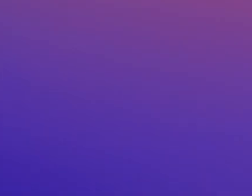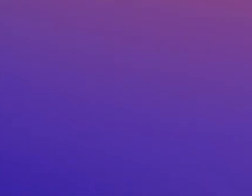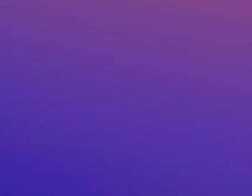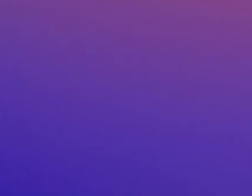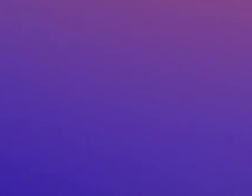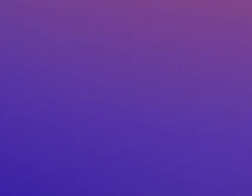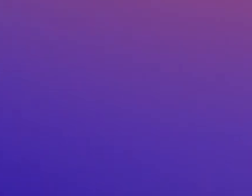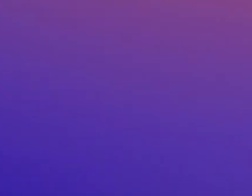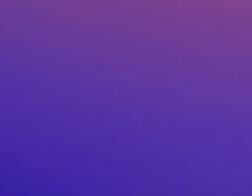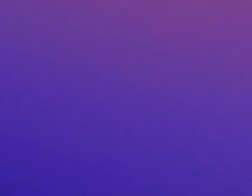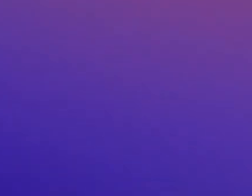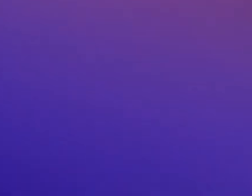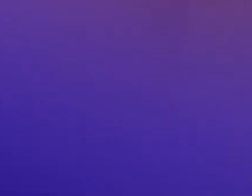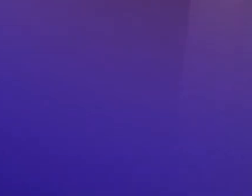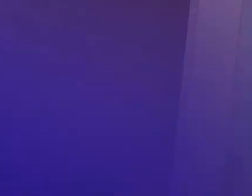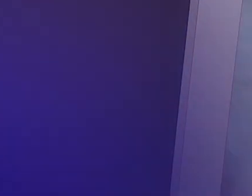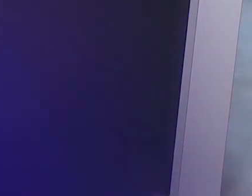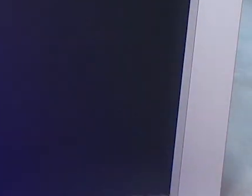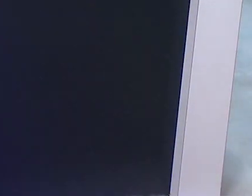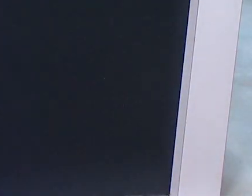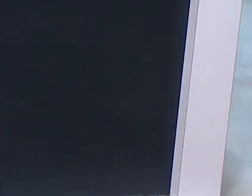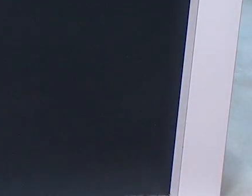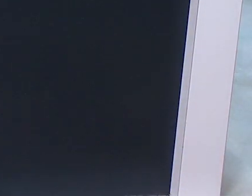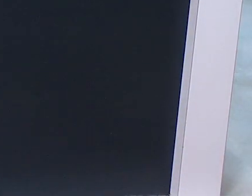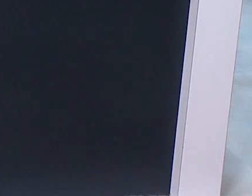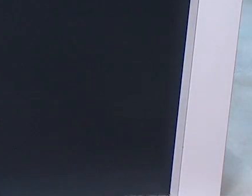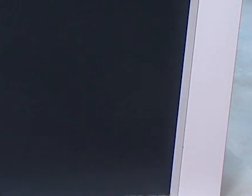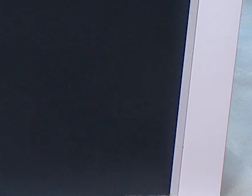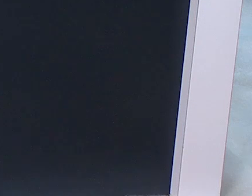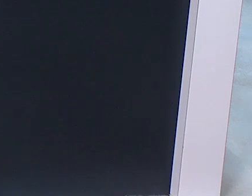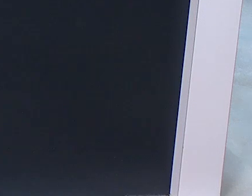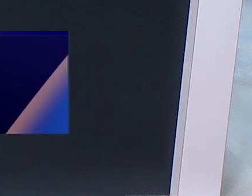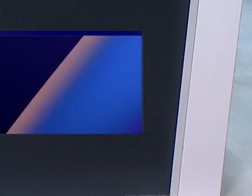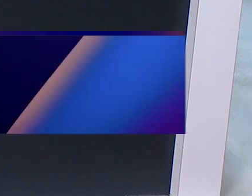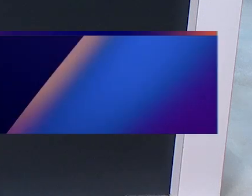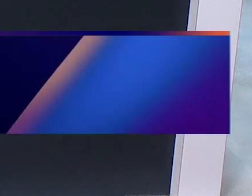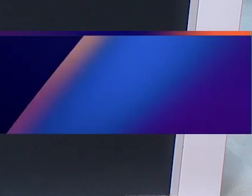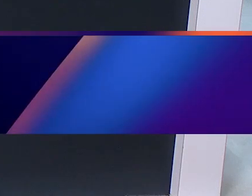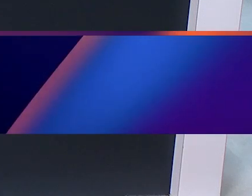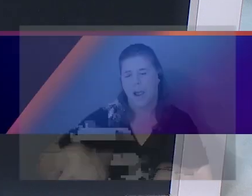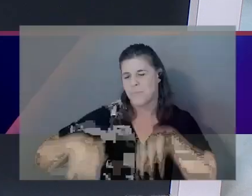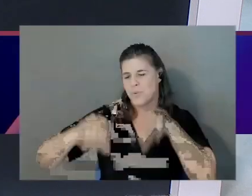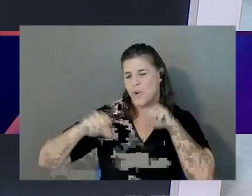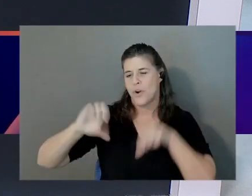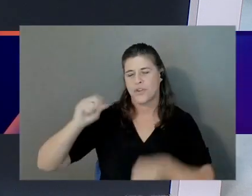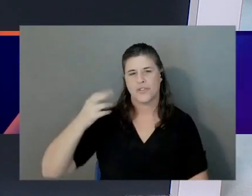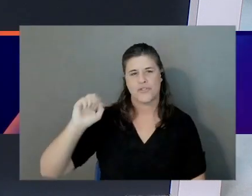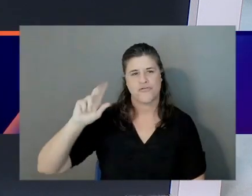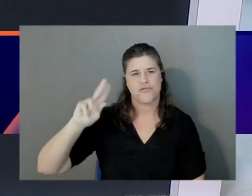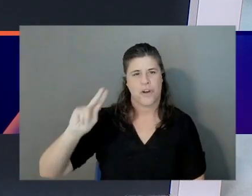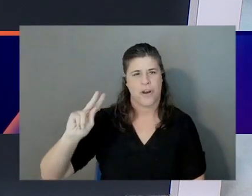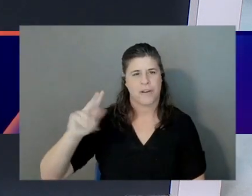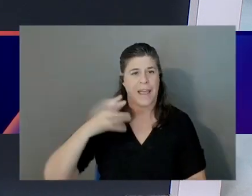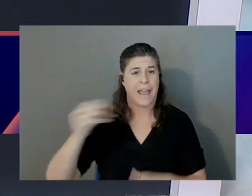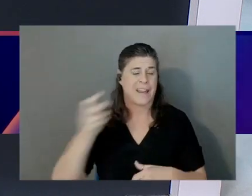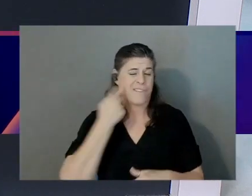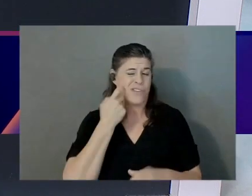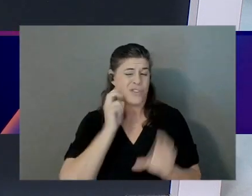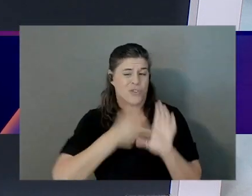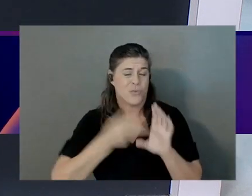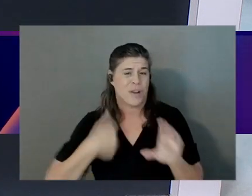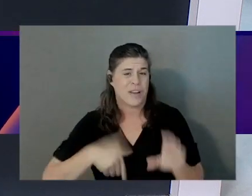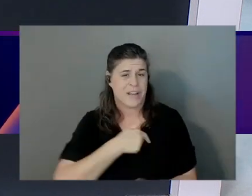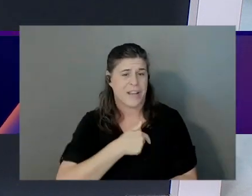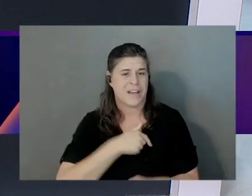Hey, hey, hey everybody. Welcome back to AWS OnAir. I'm your host, Shashank, and if you're just tuning in, this is your